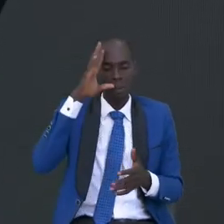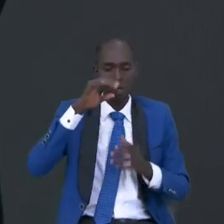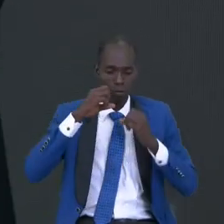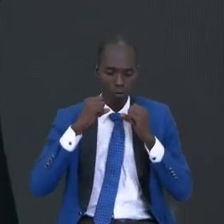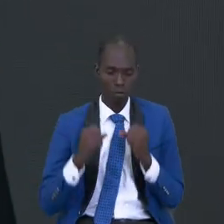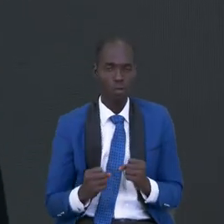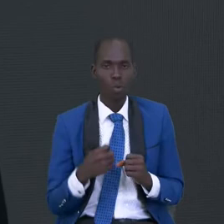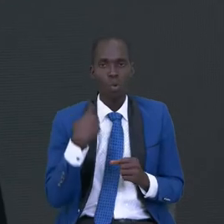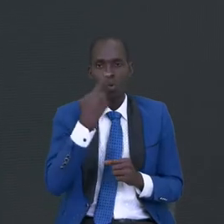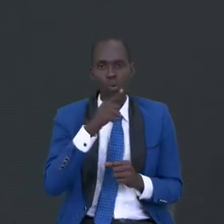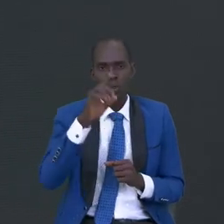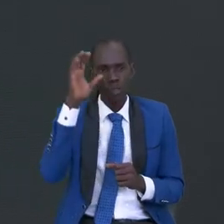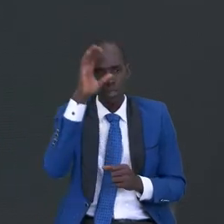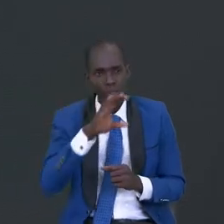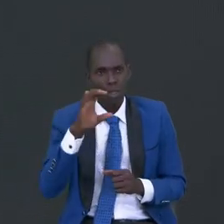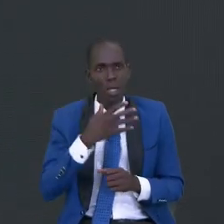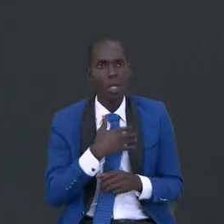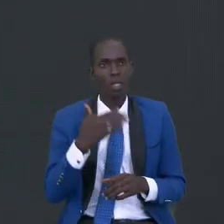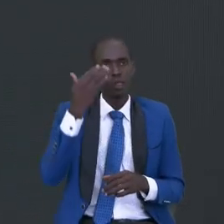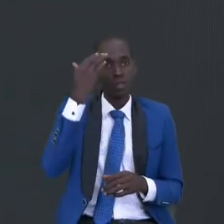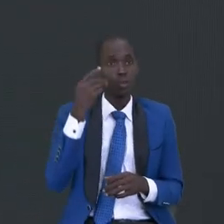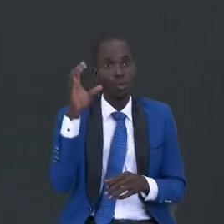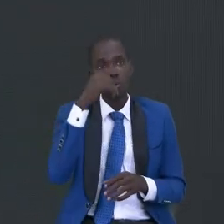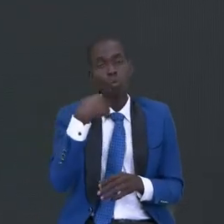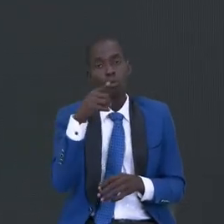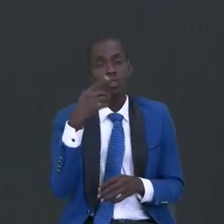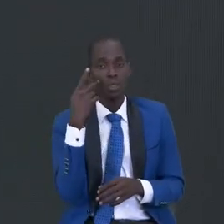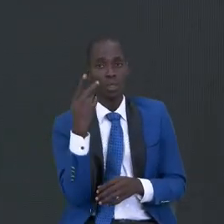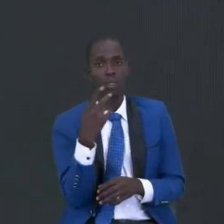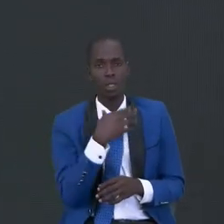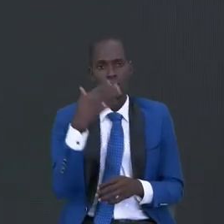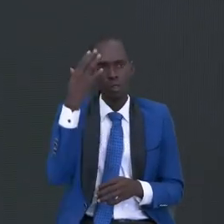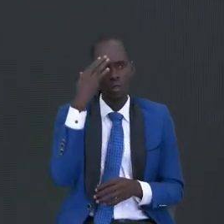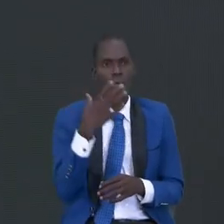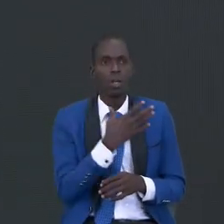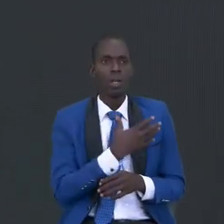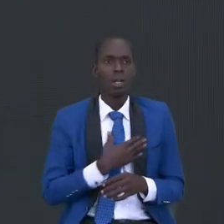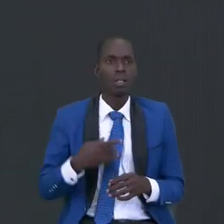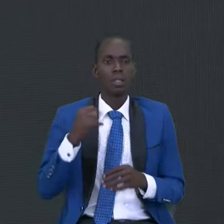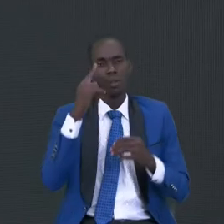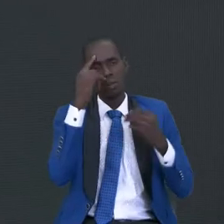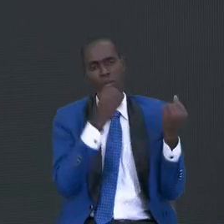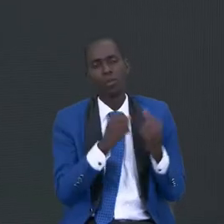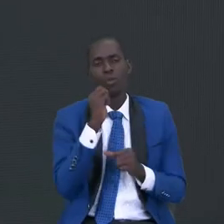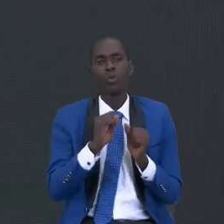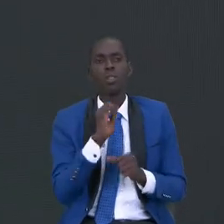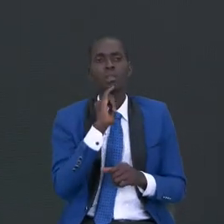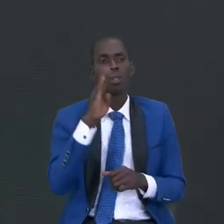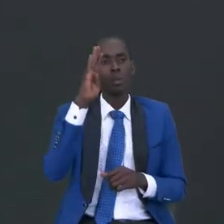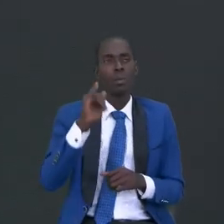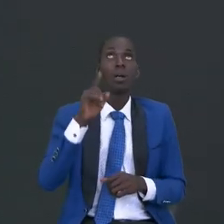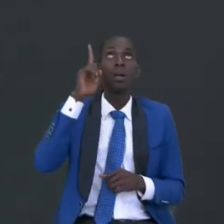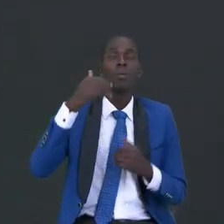you see and know. Yea, the faith which is by him has given him